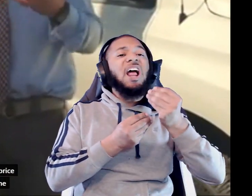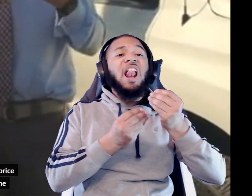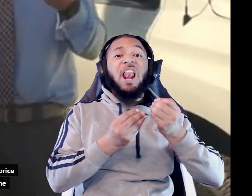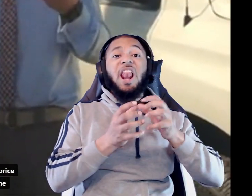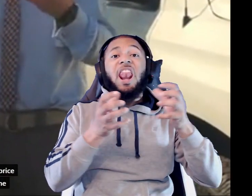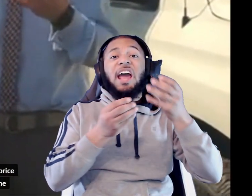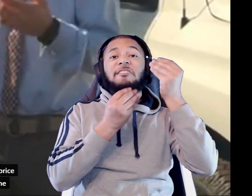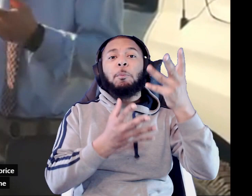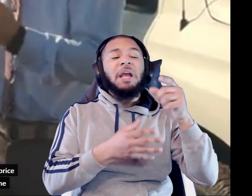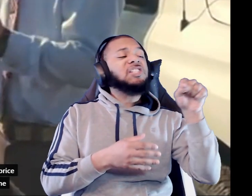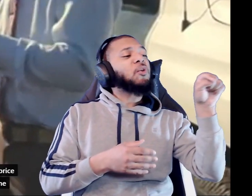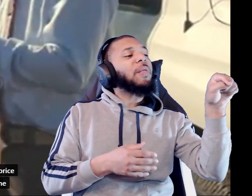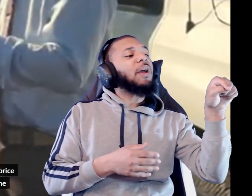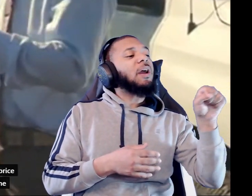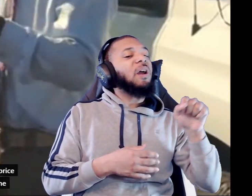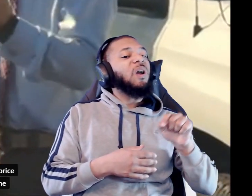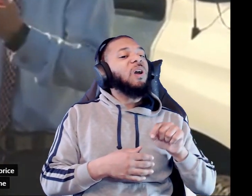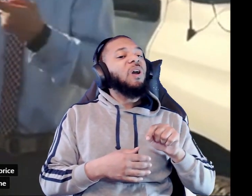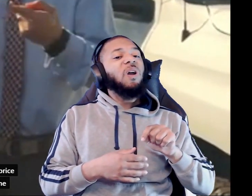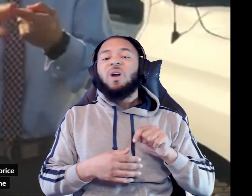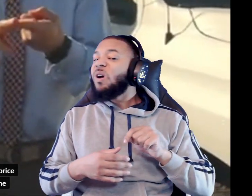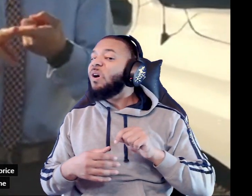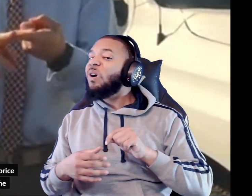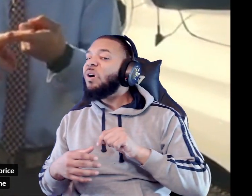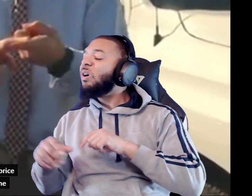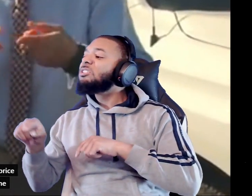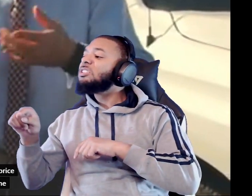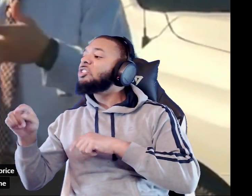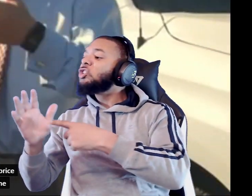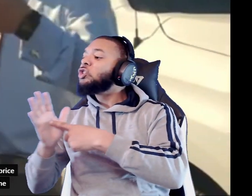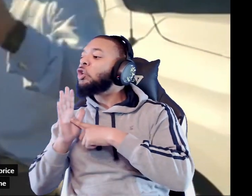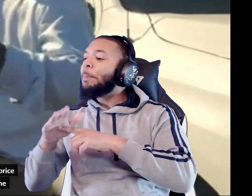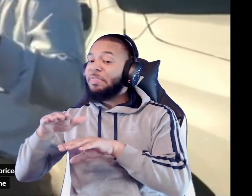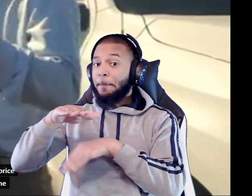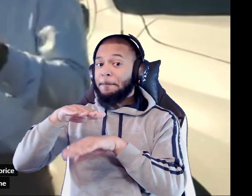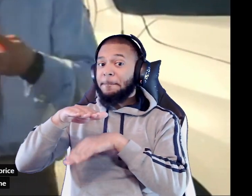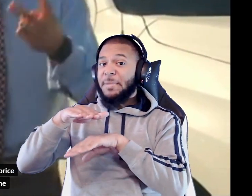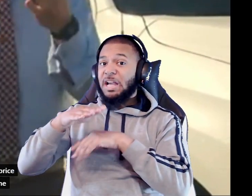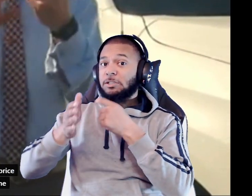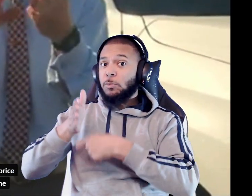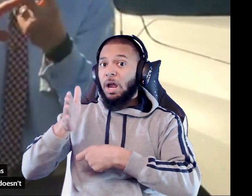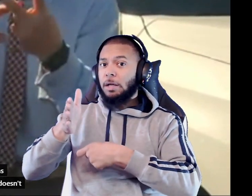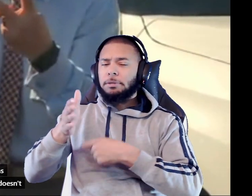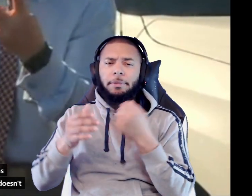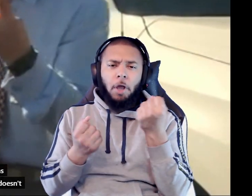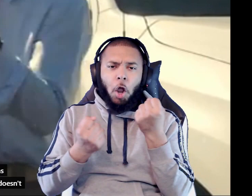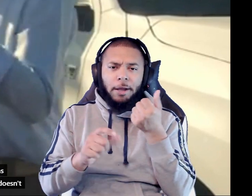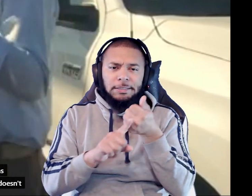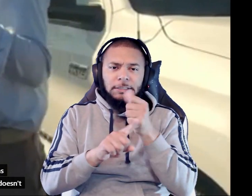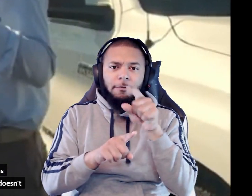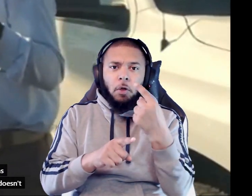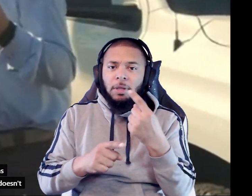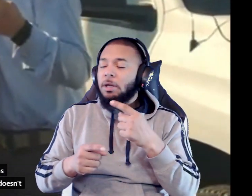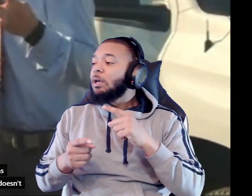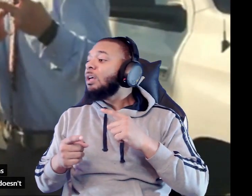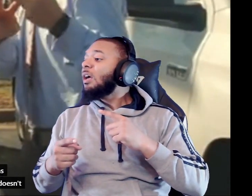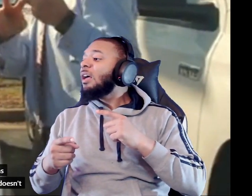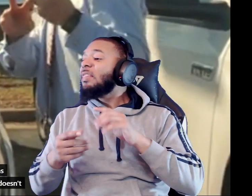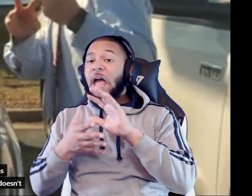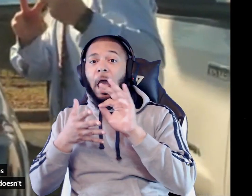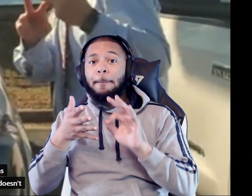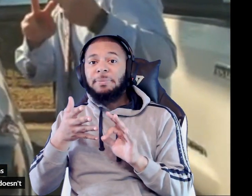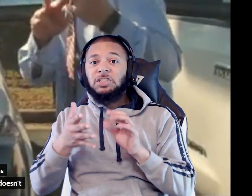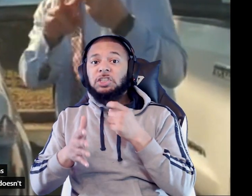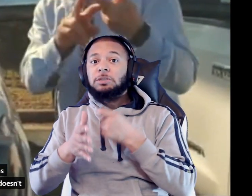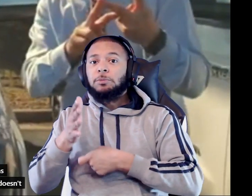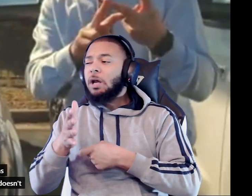to me. I'm given the base price, like the price of just the car, the options price, right?